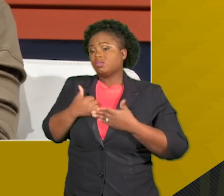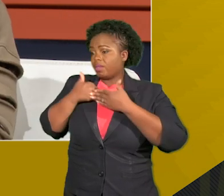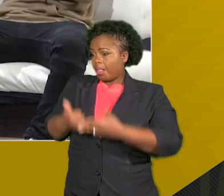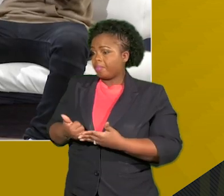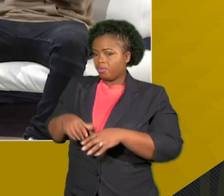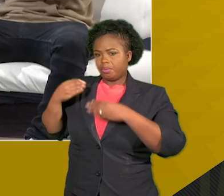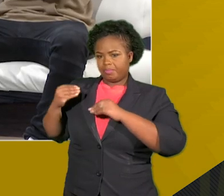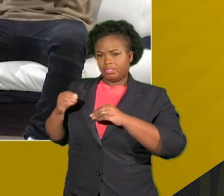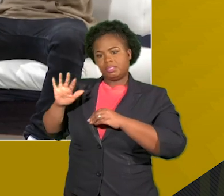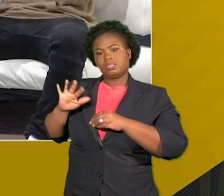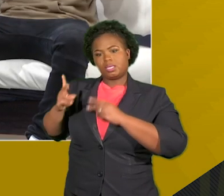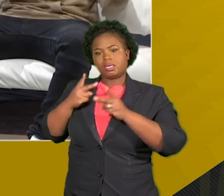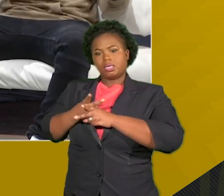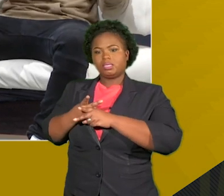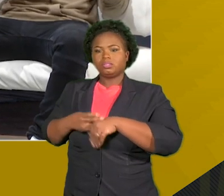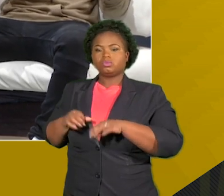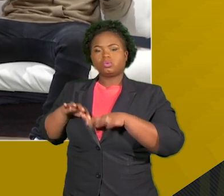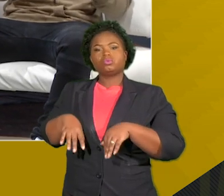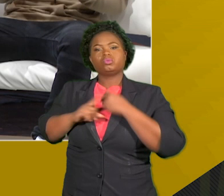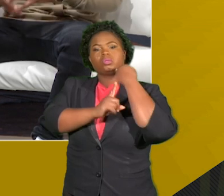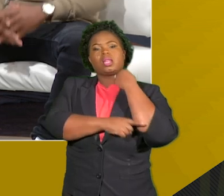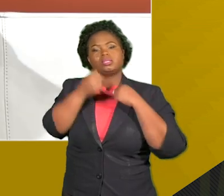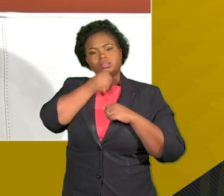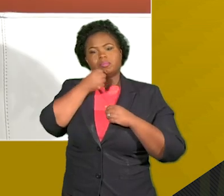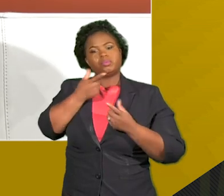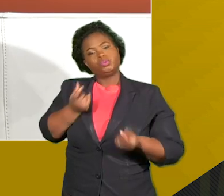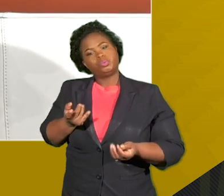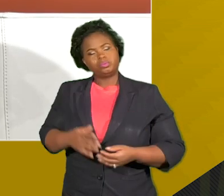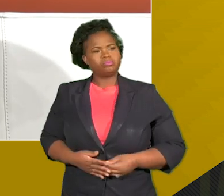you with your business, I also need you to pledge to The Last Supper. All right.